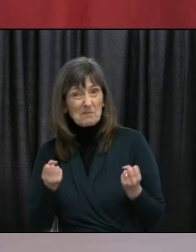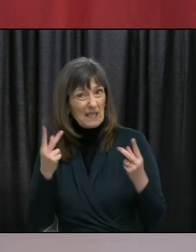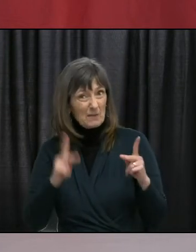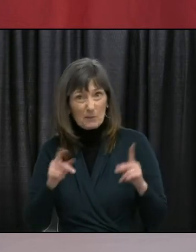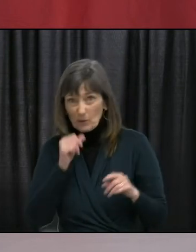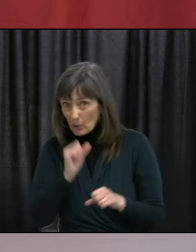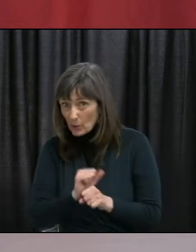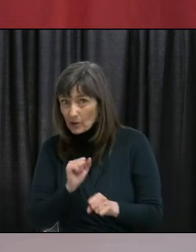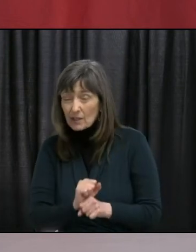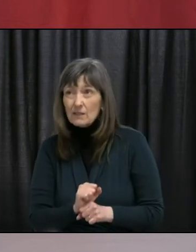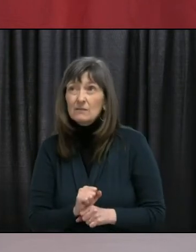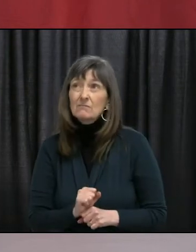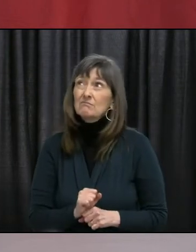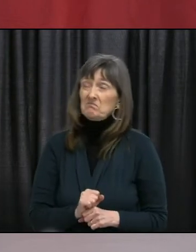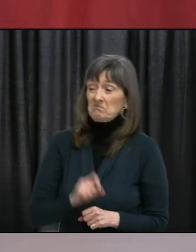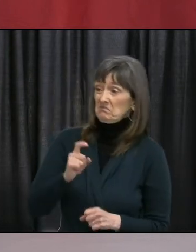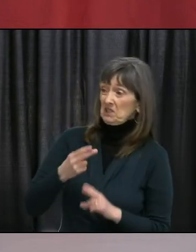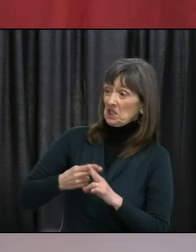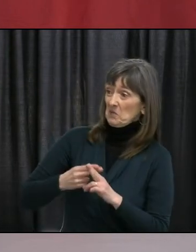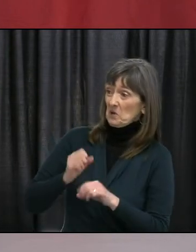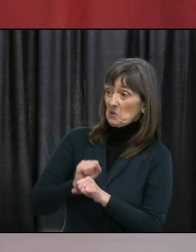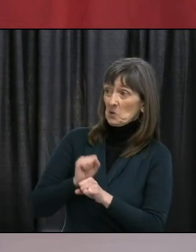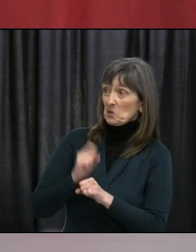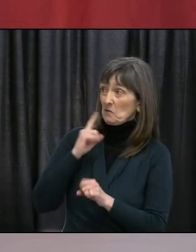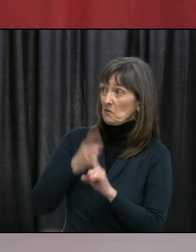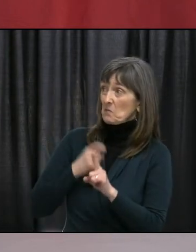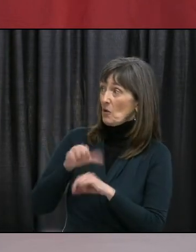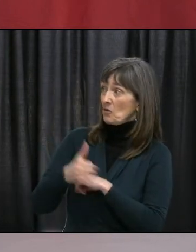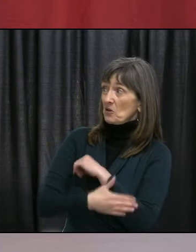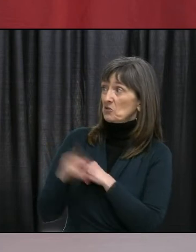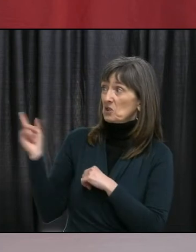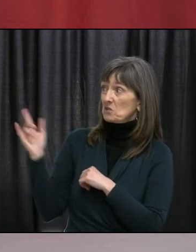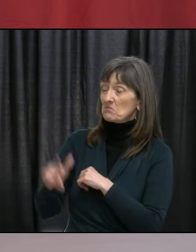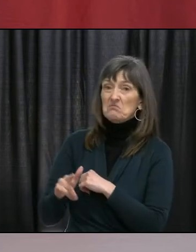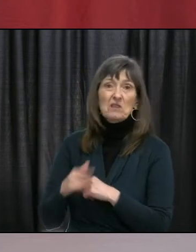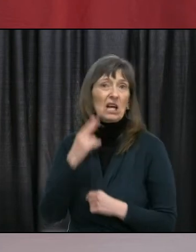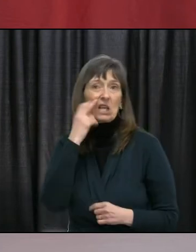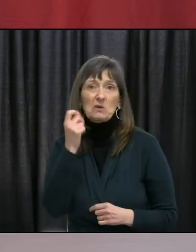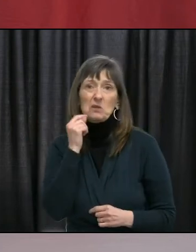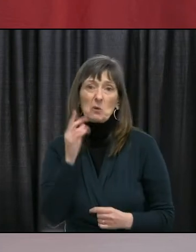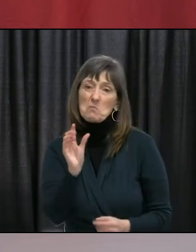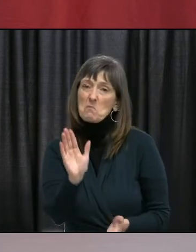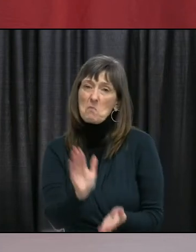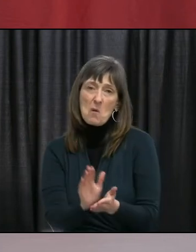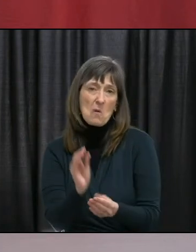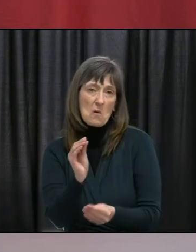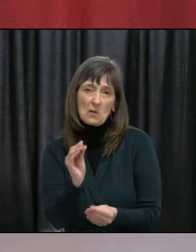out of work, the need for temporary foreign workers, I'm sure, if needed at all, will be very little.